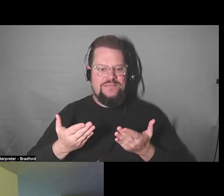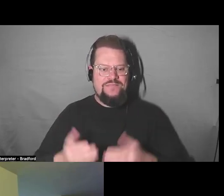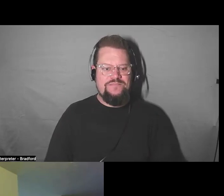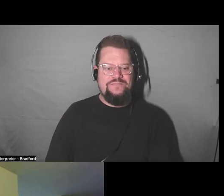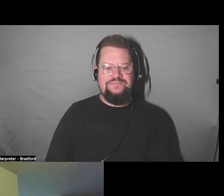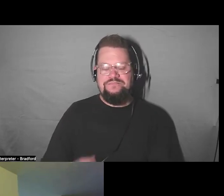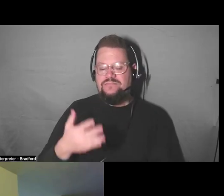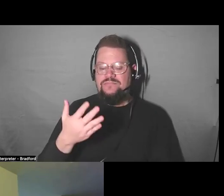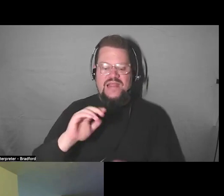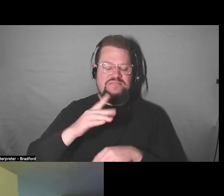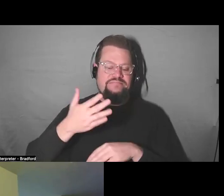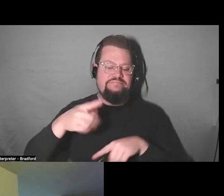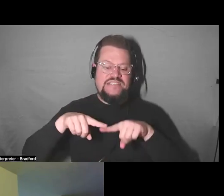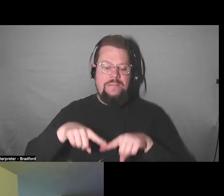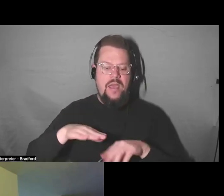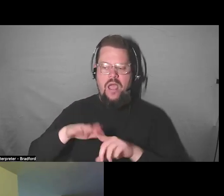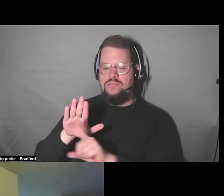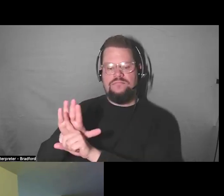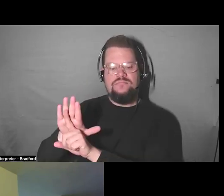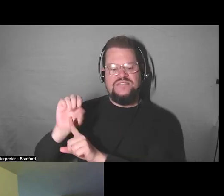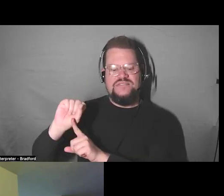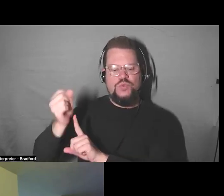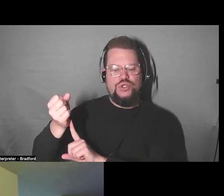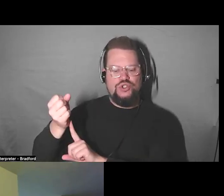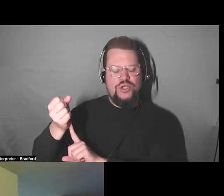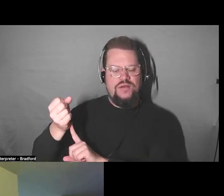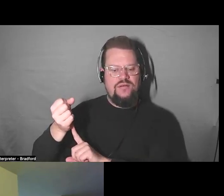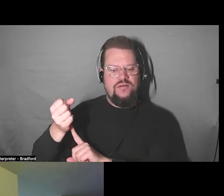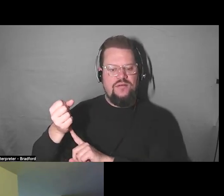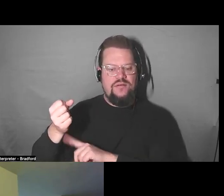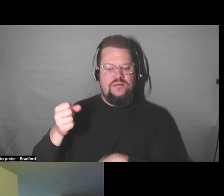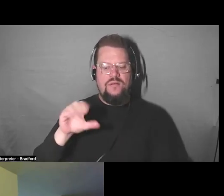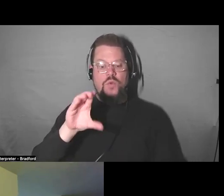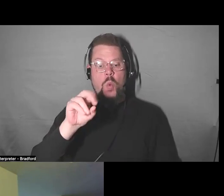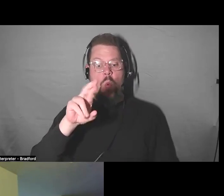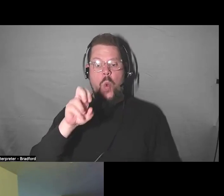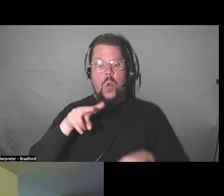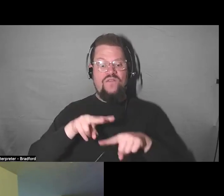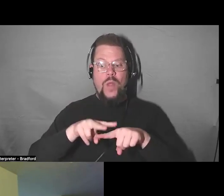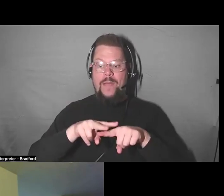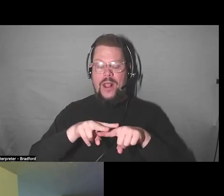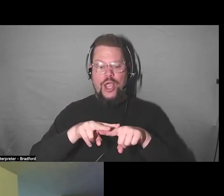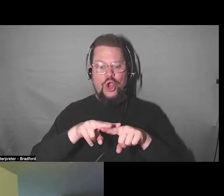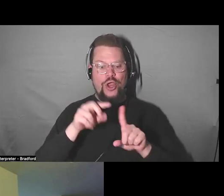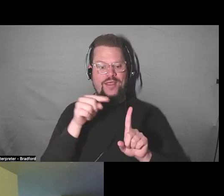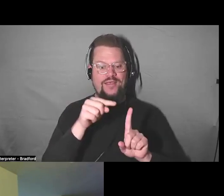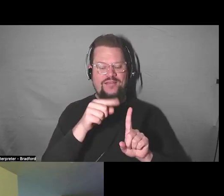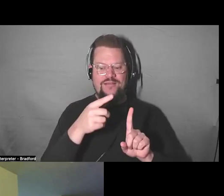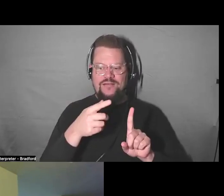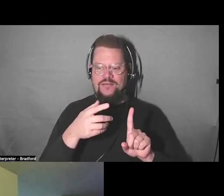their situation. Um, and when we talk about core vocabulary and how so much of that